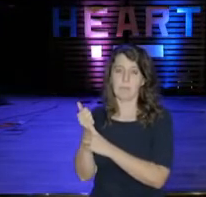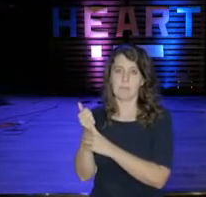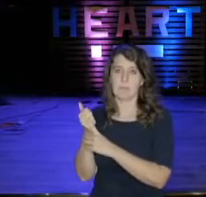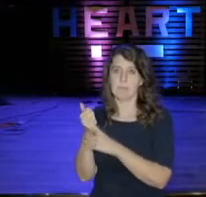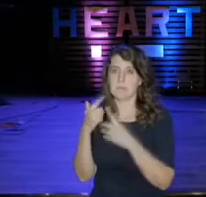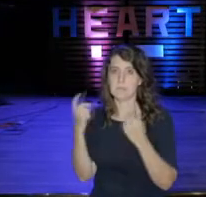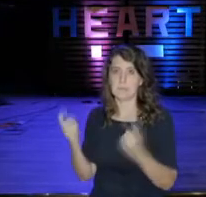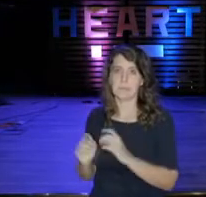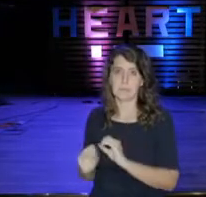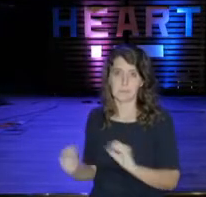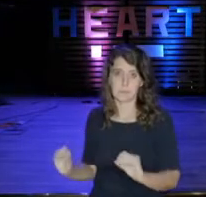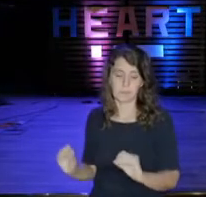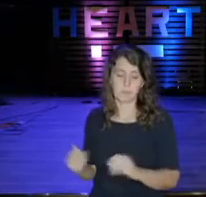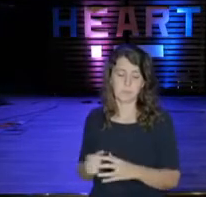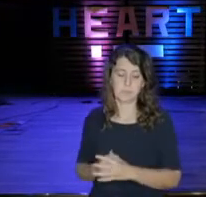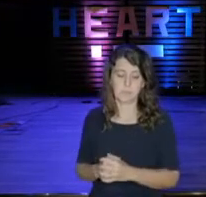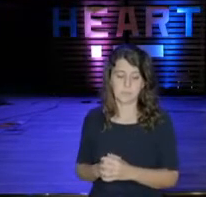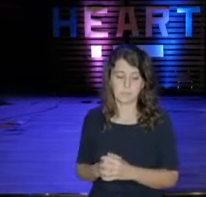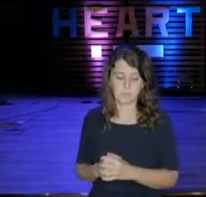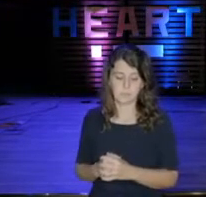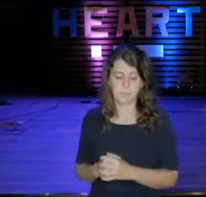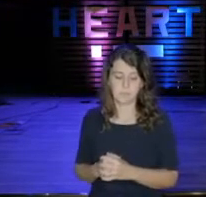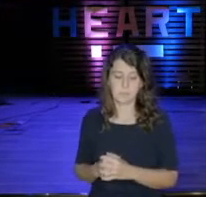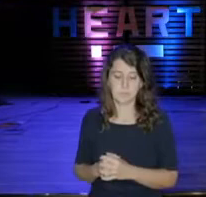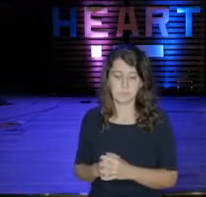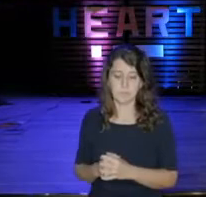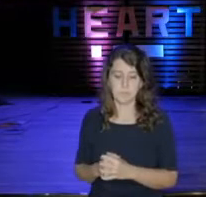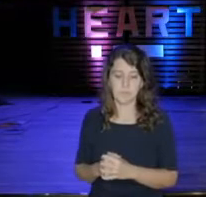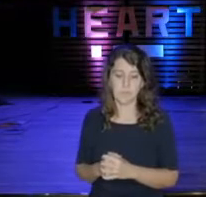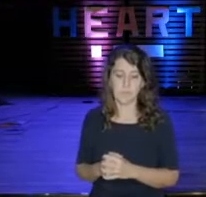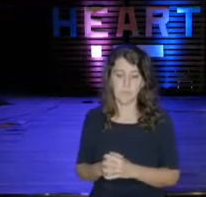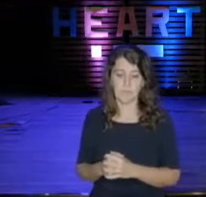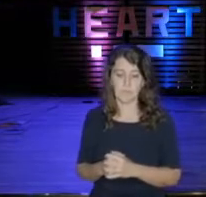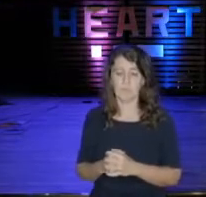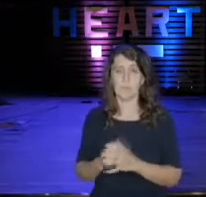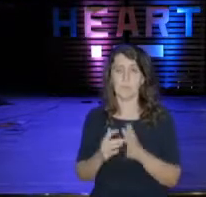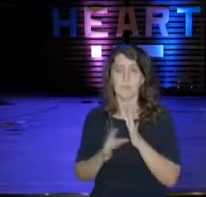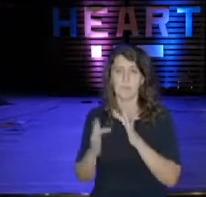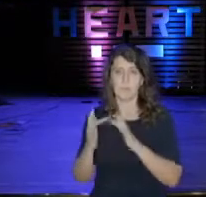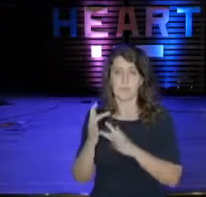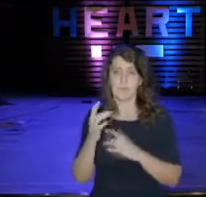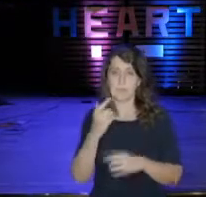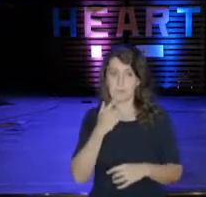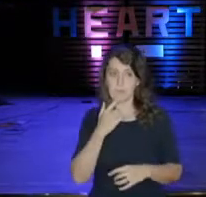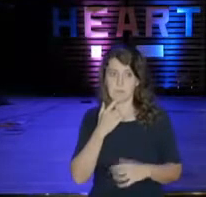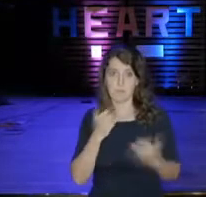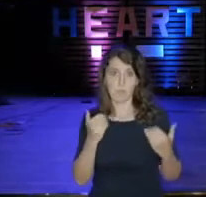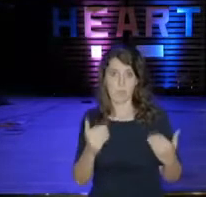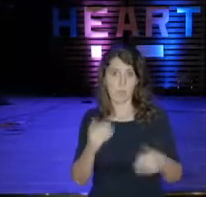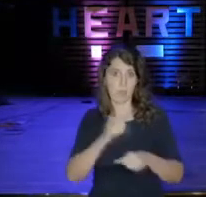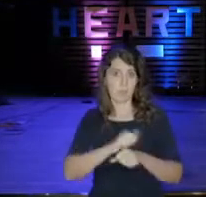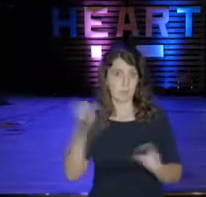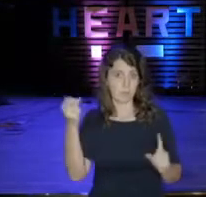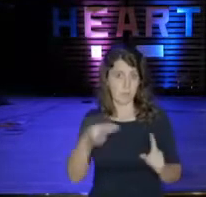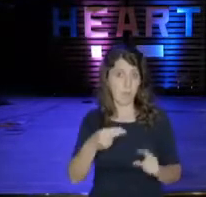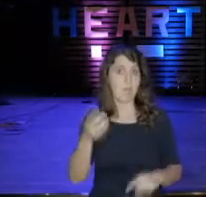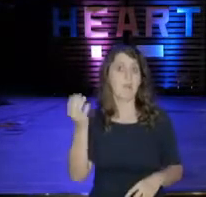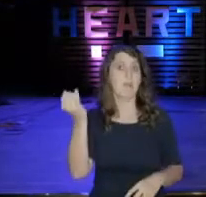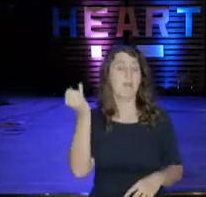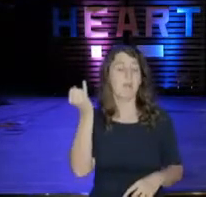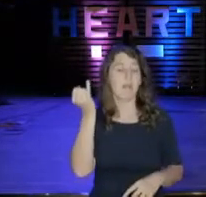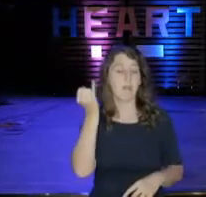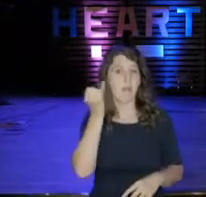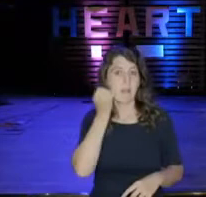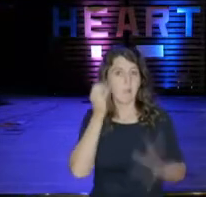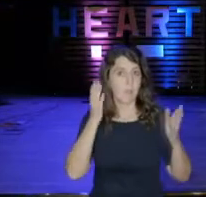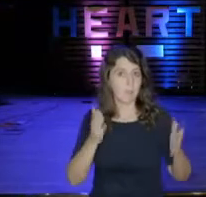the standard that he put. He said, okay, stone her, But I want the person to that lives